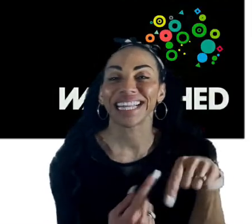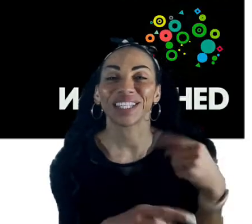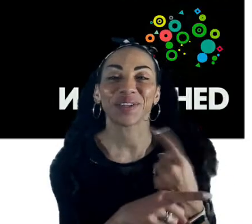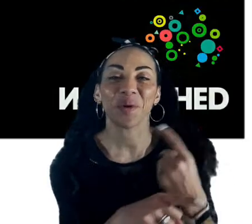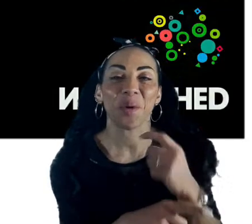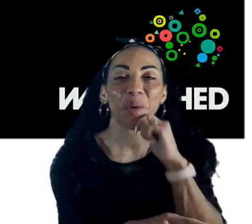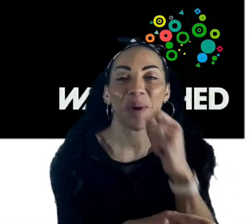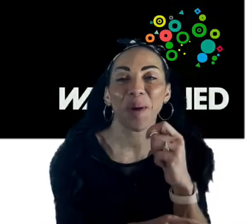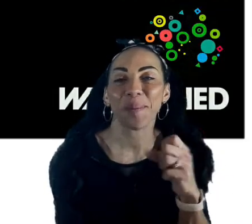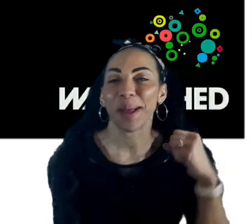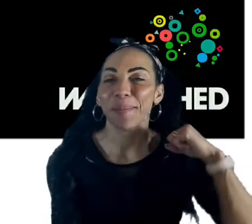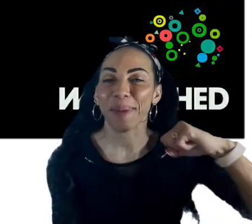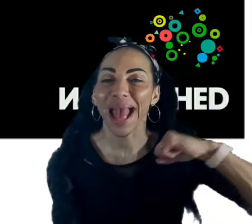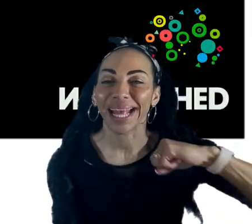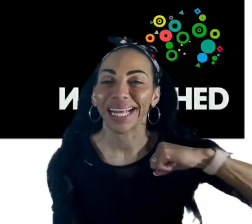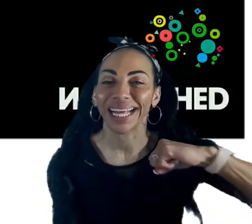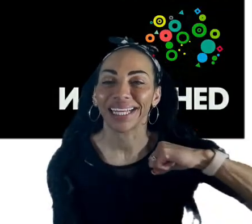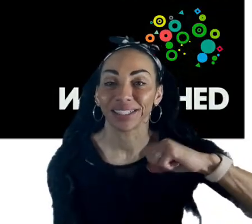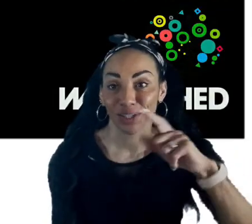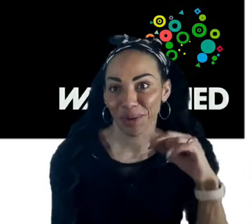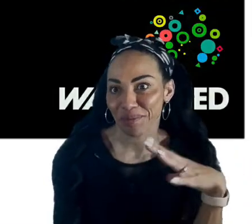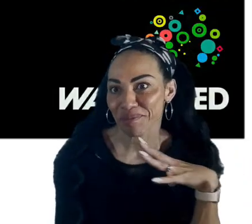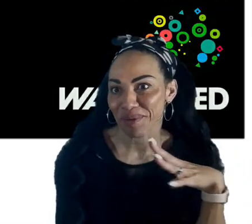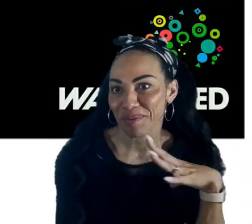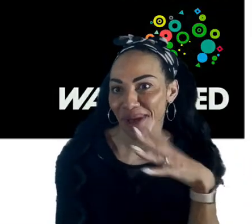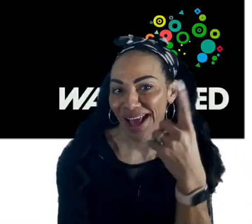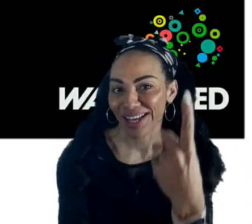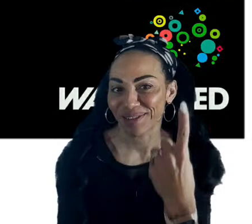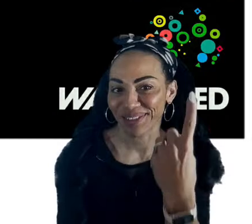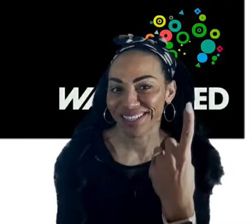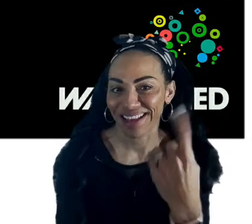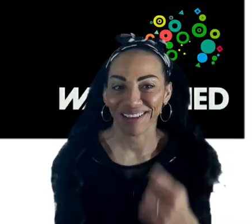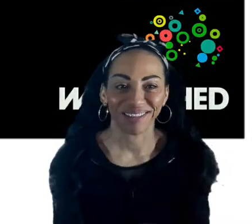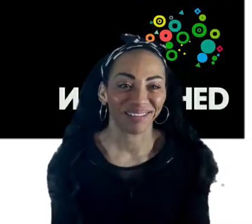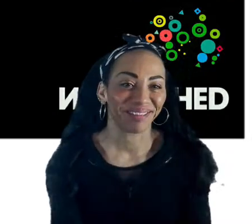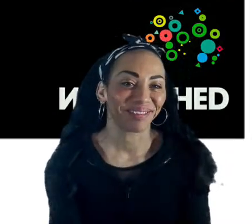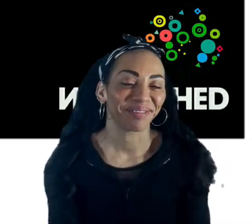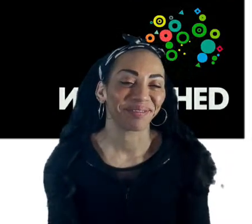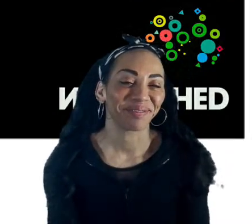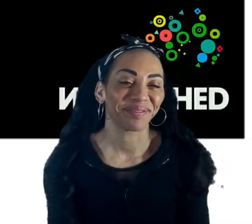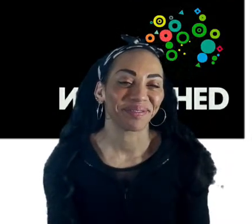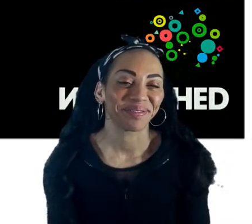just prepare yourself. I am